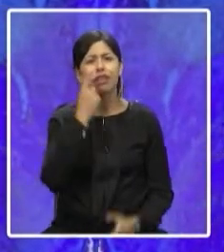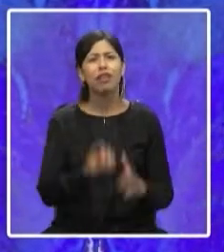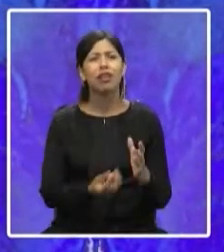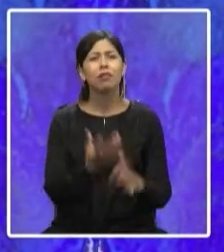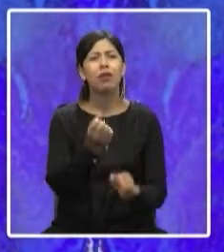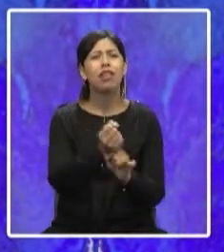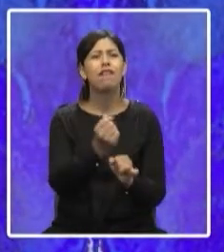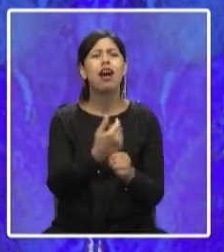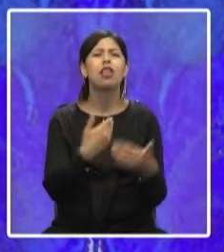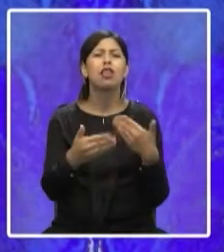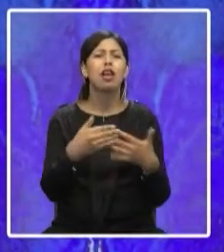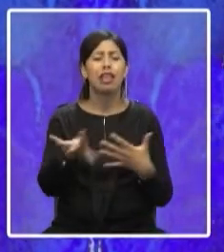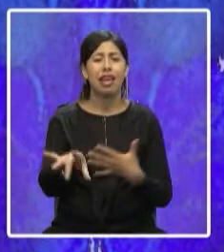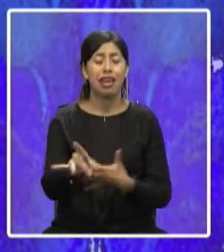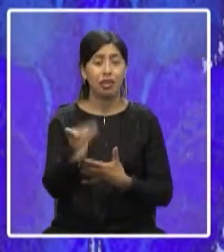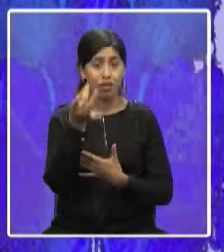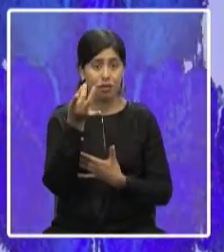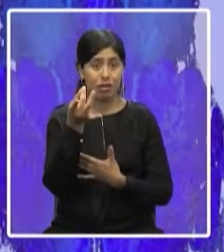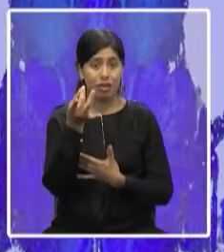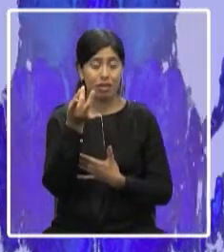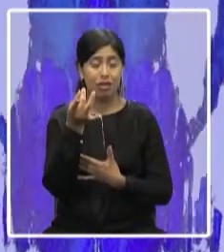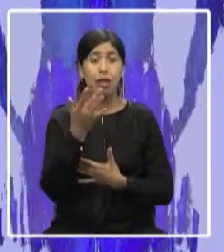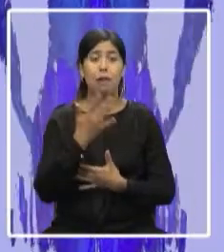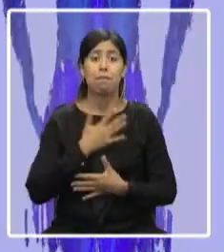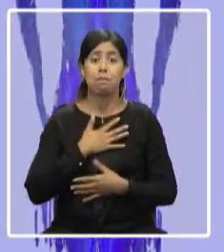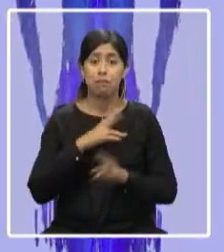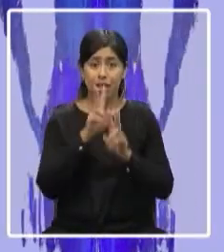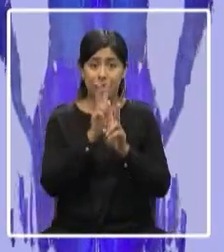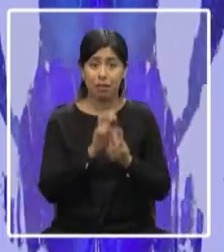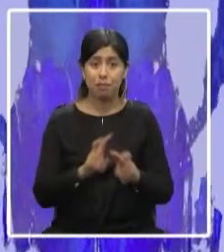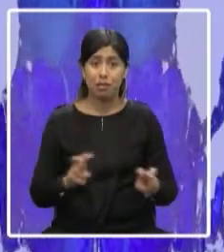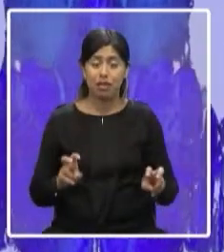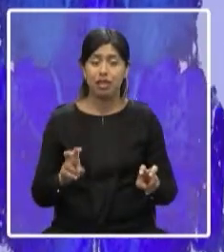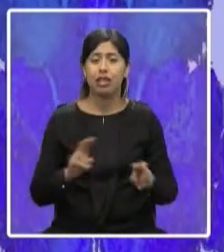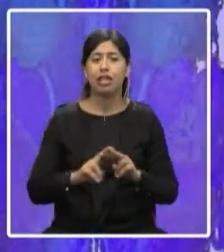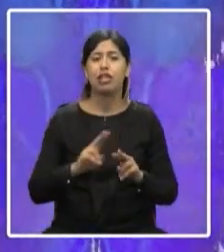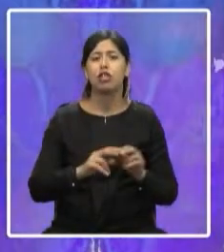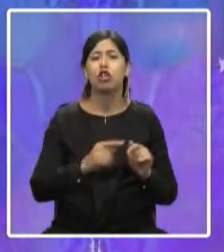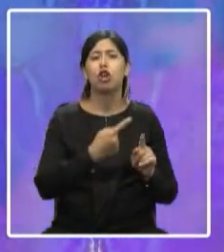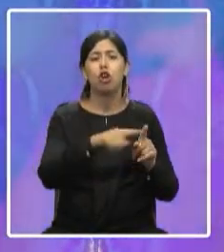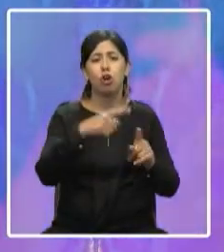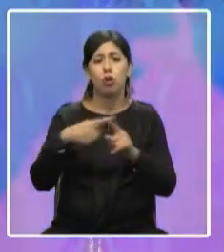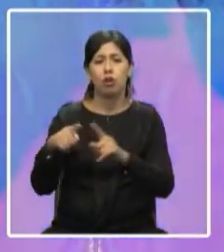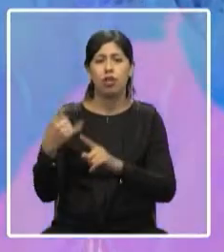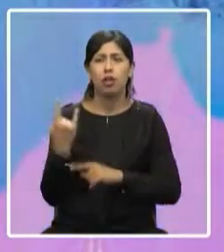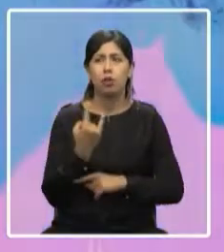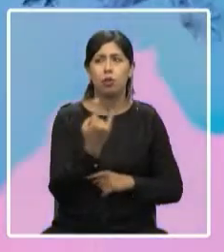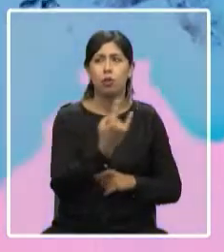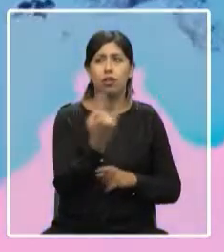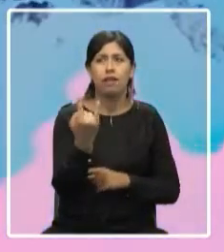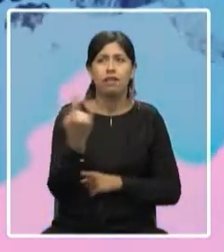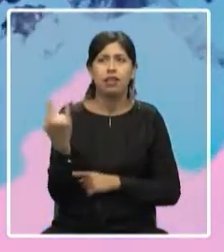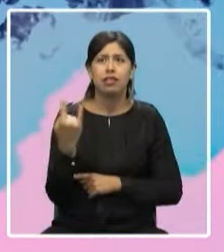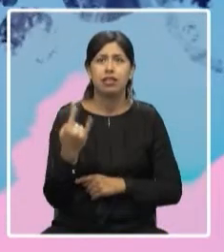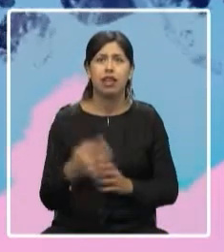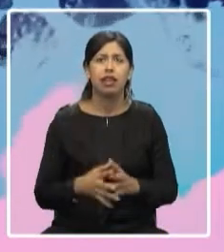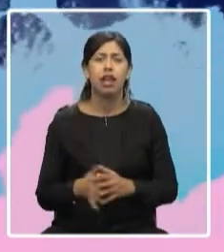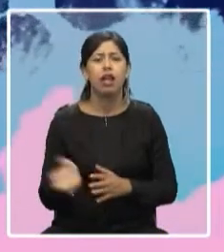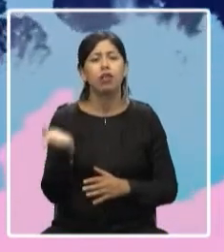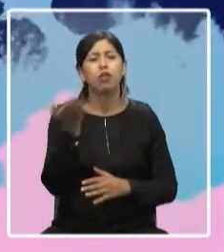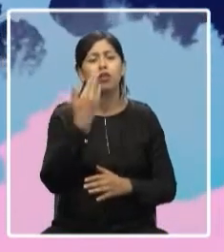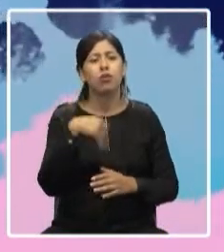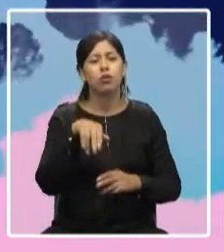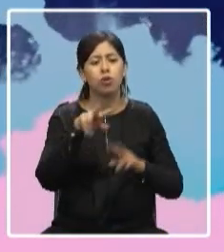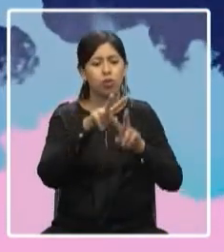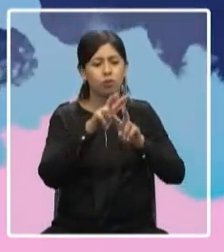research that I've done with co-authors Anna Solomons of Utrecht University and Brian Segmiller of MIT, we go back through historical US Census volumes